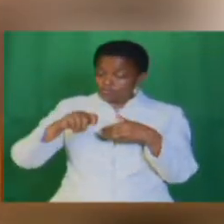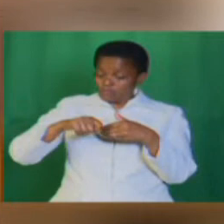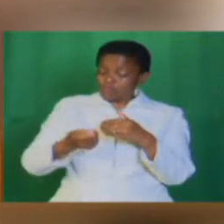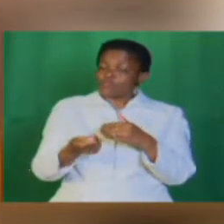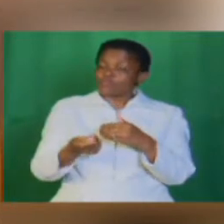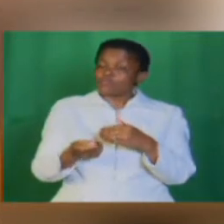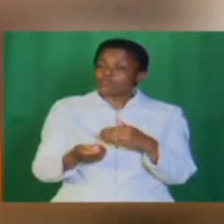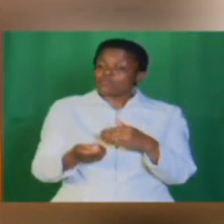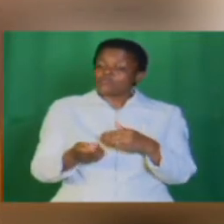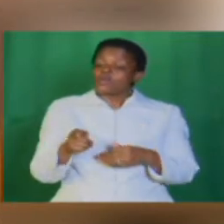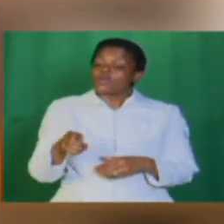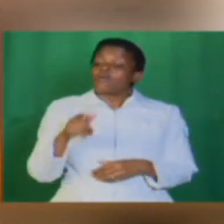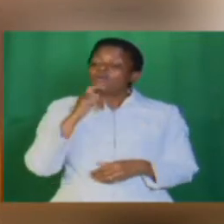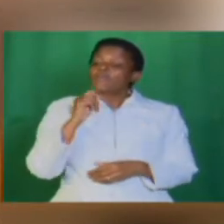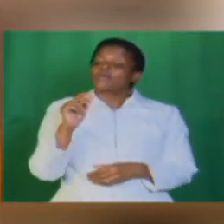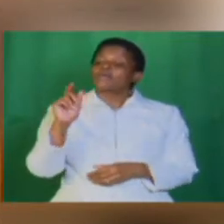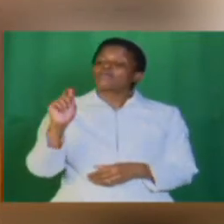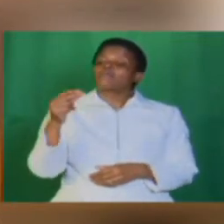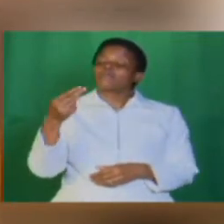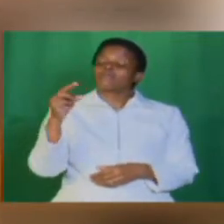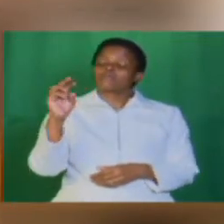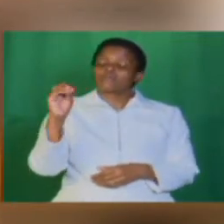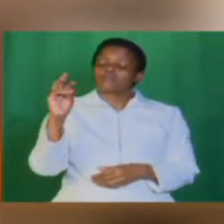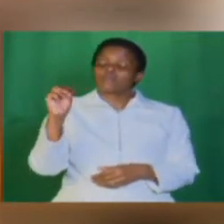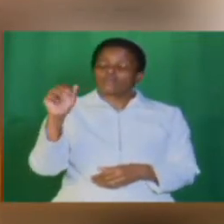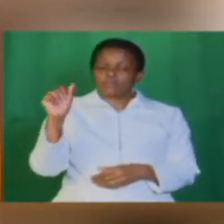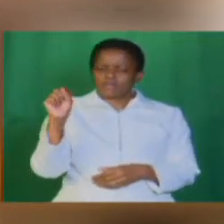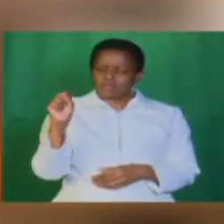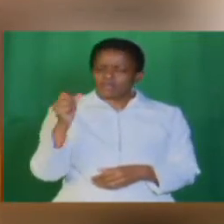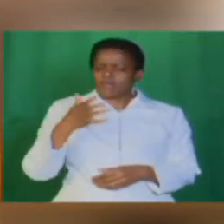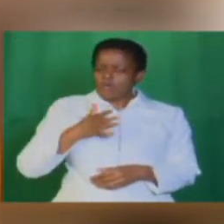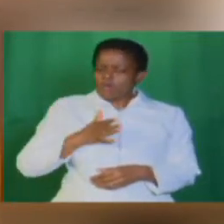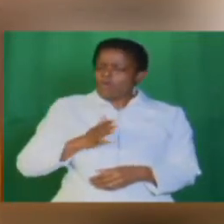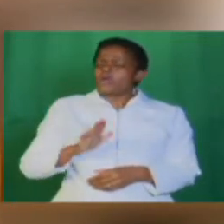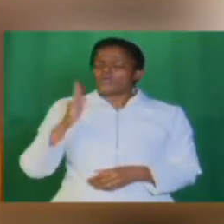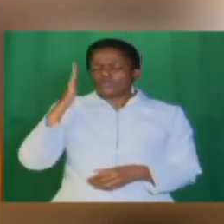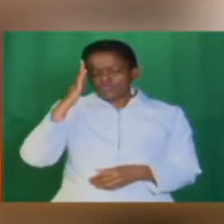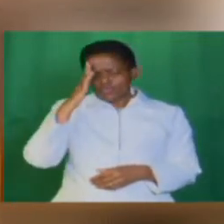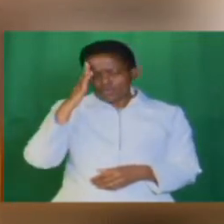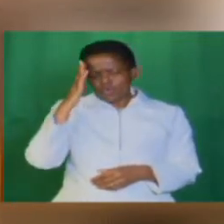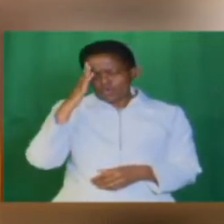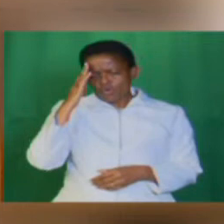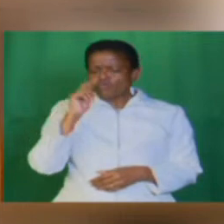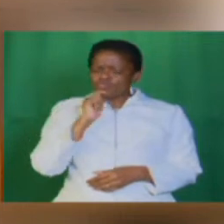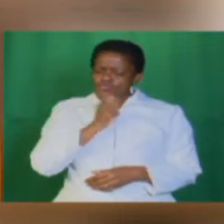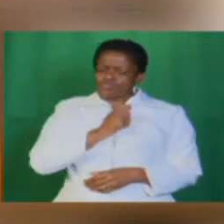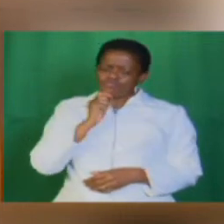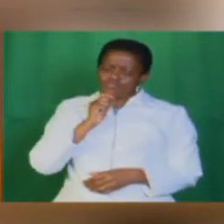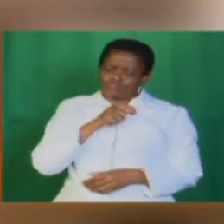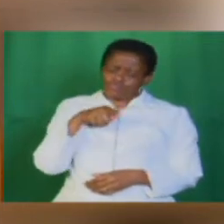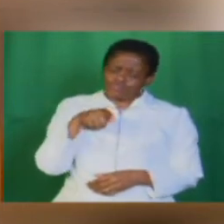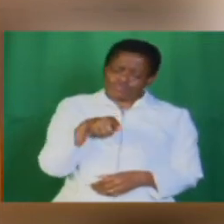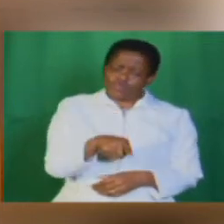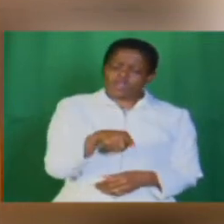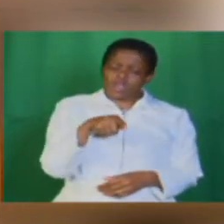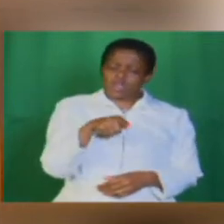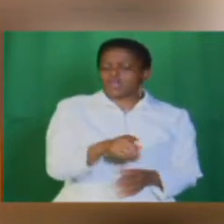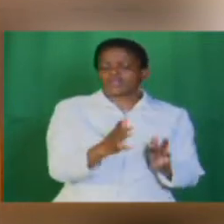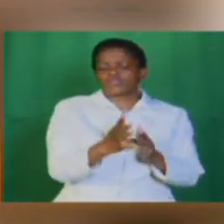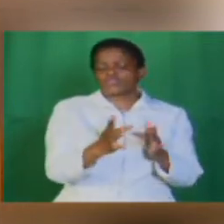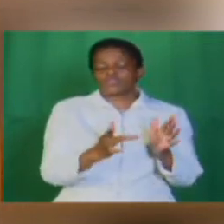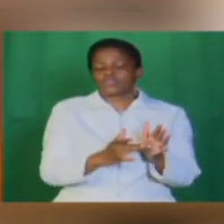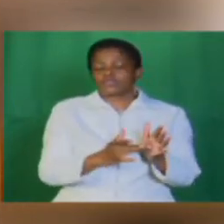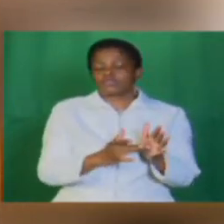proof that this was indeed Jesus Christ. You will remember we said that Jesus showed him his